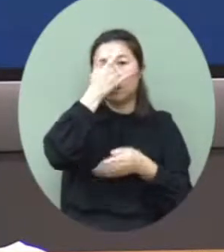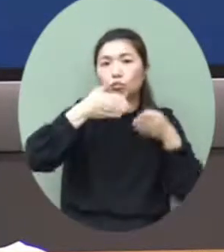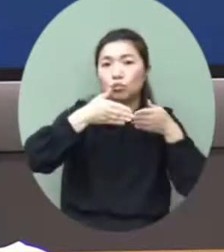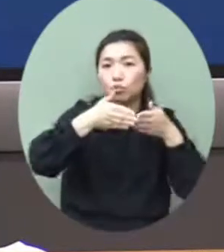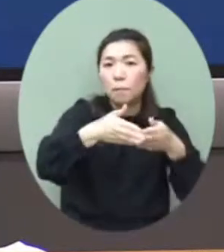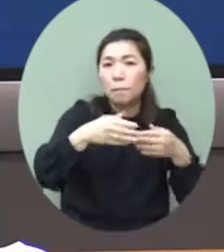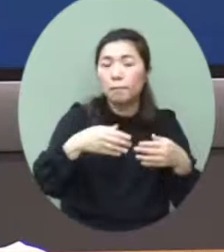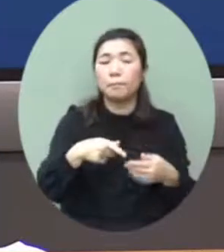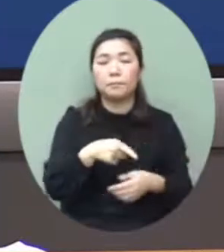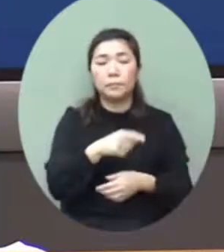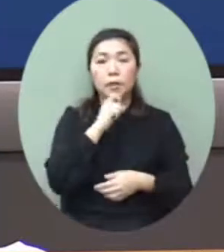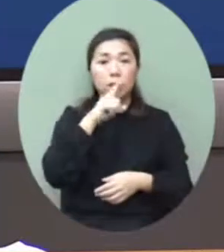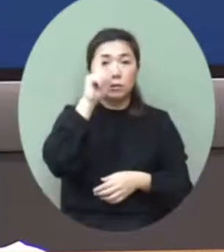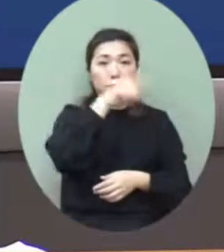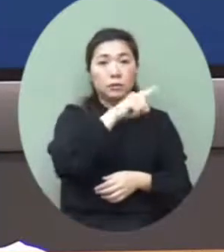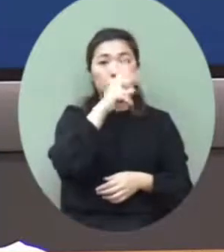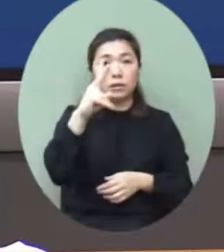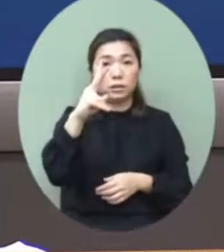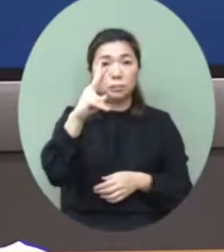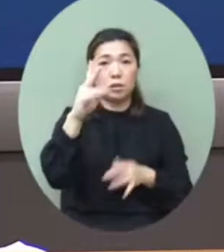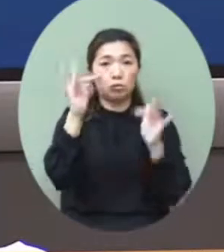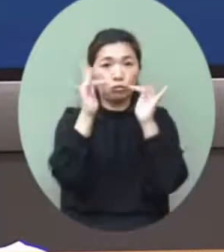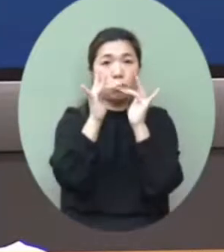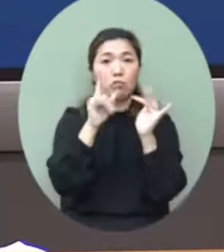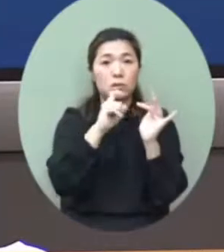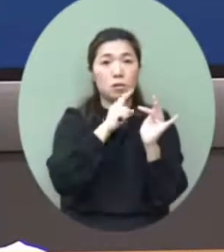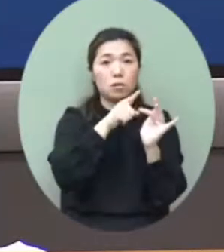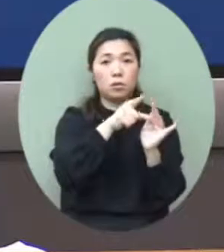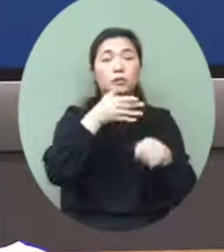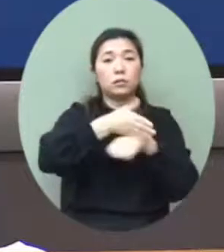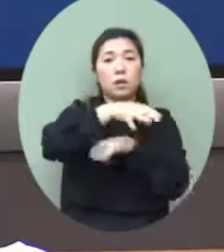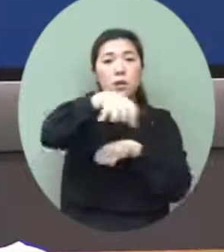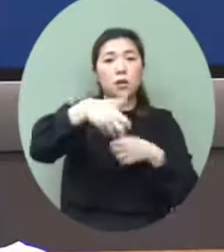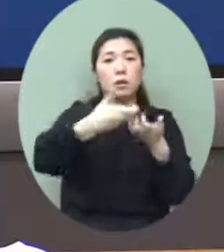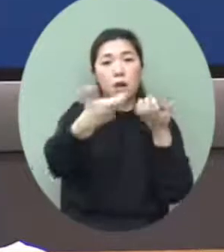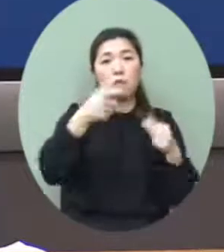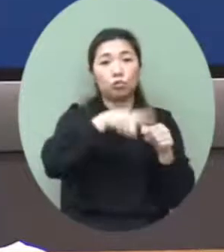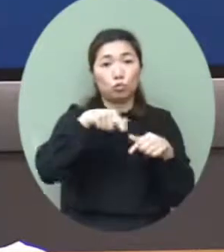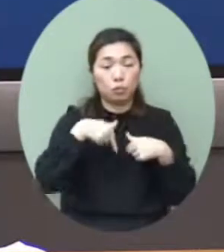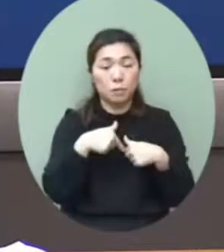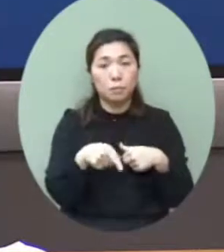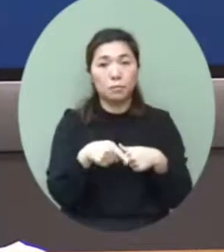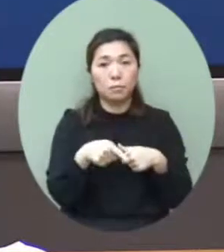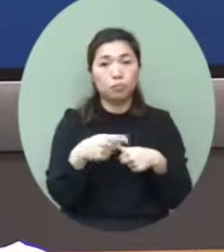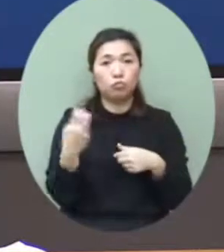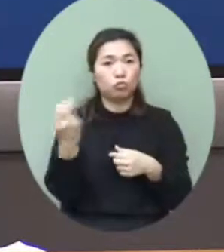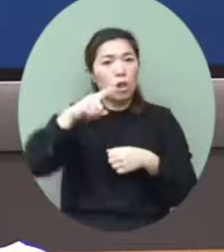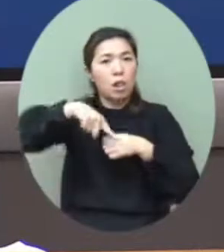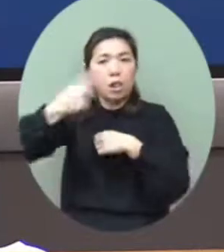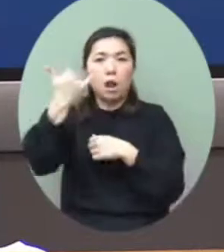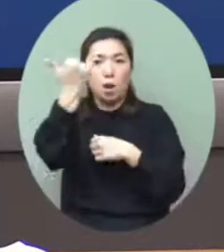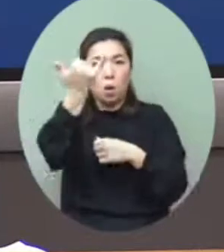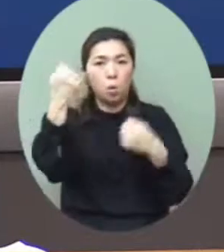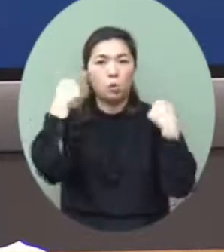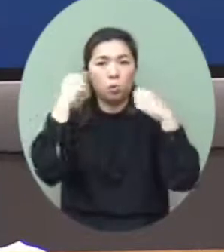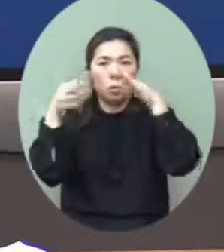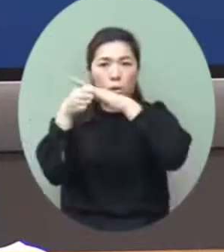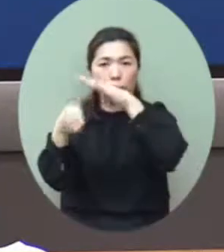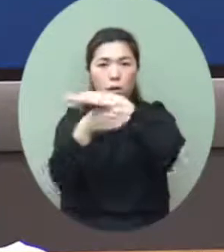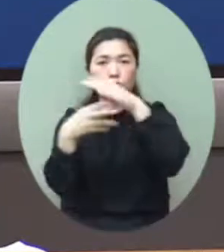will also commission the CIF at Kai Tak Cruise Terminal, which